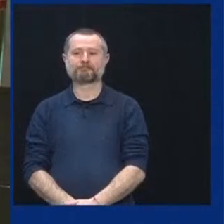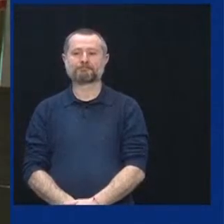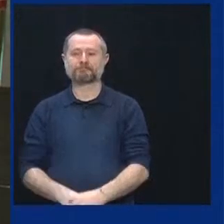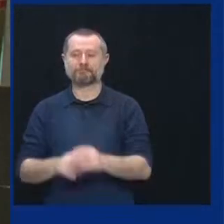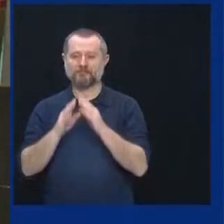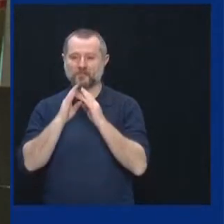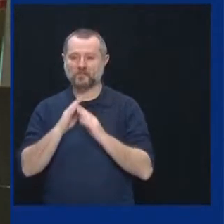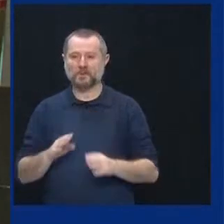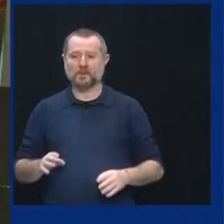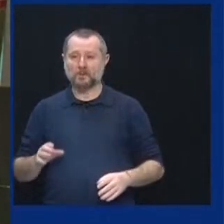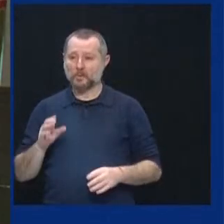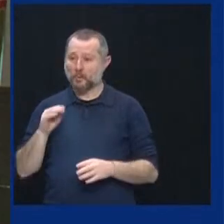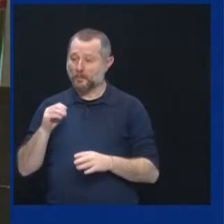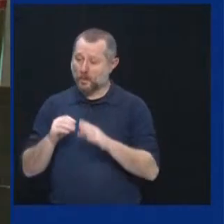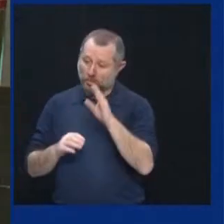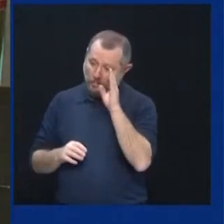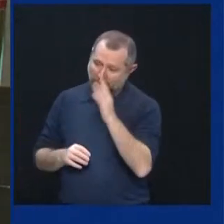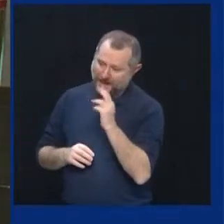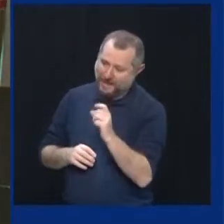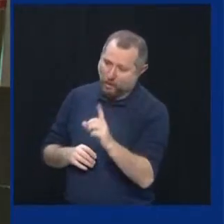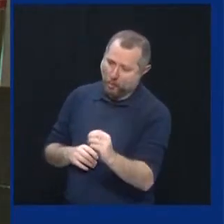Hello.